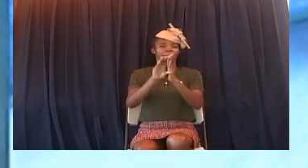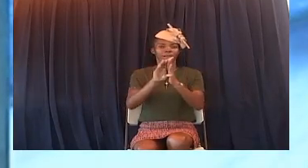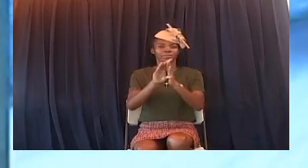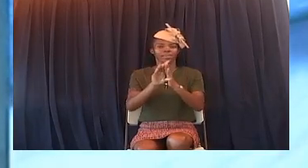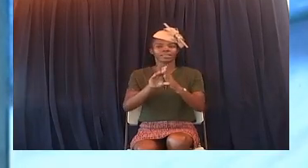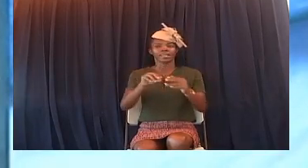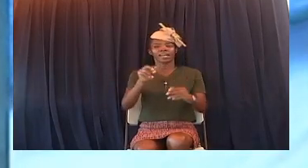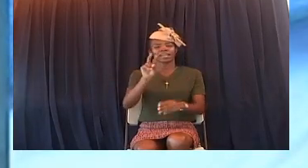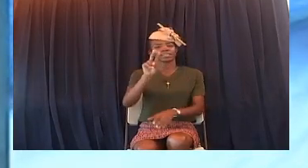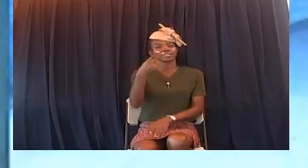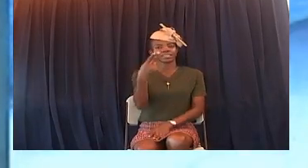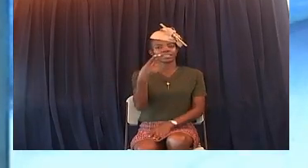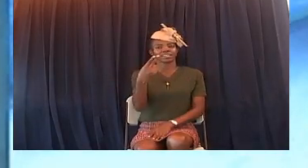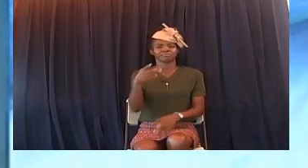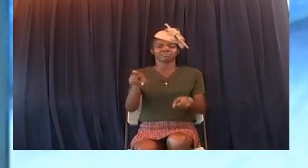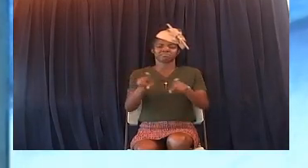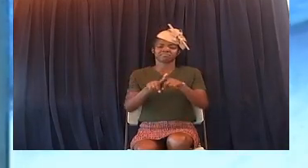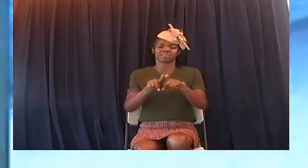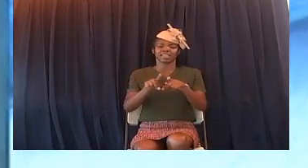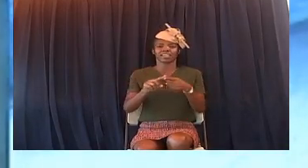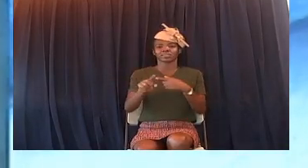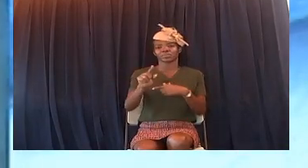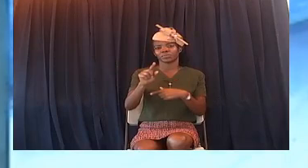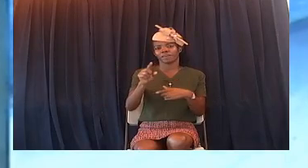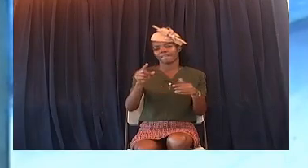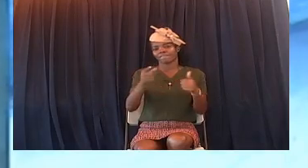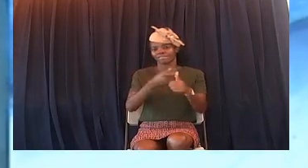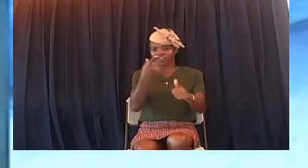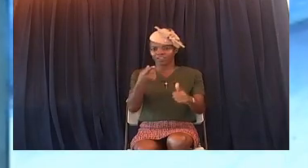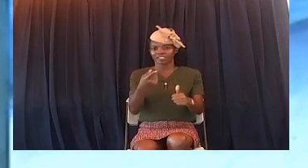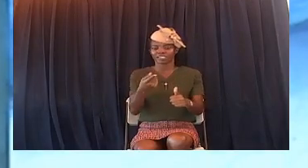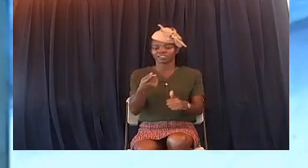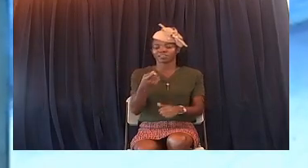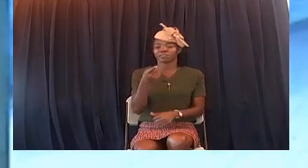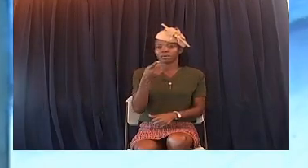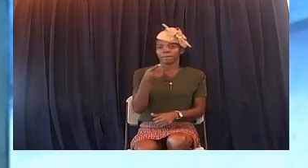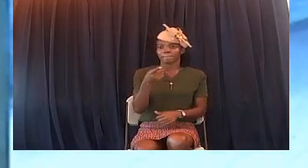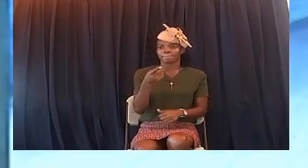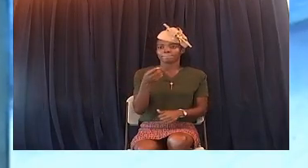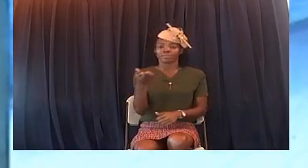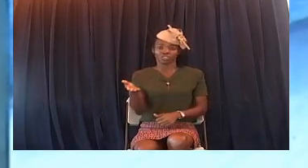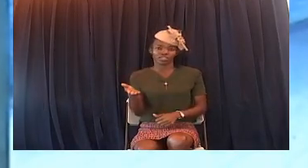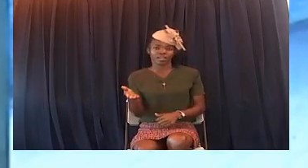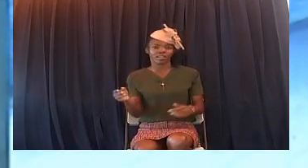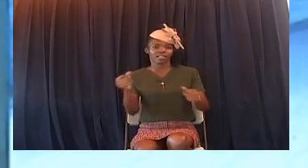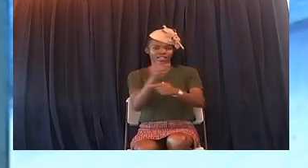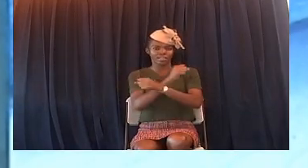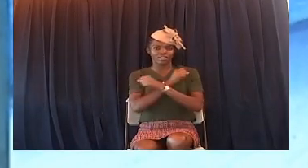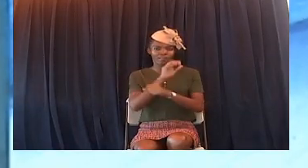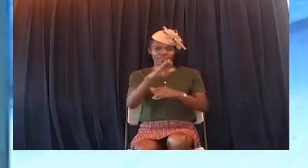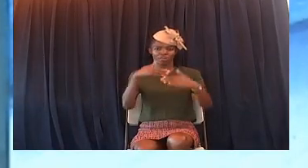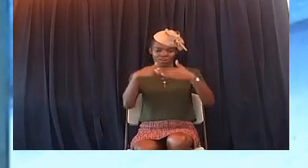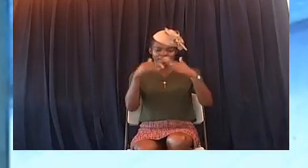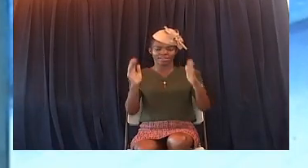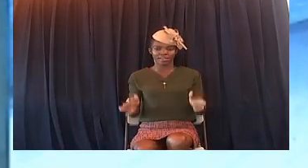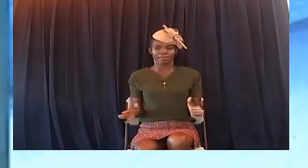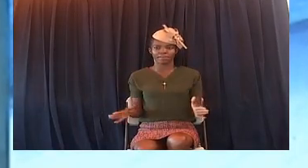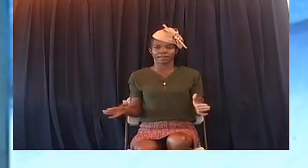second is like unto it. Thou shalt love thy neighbor as